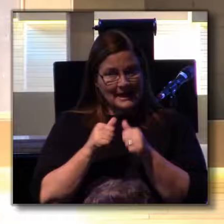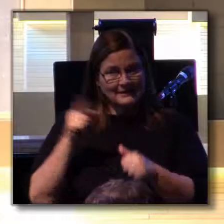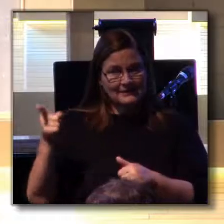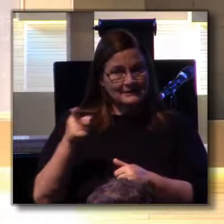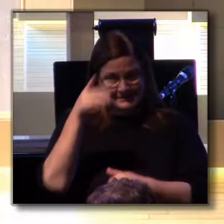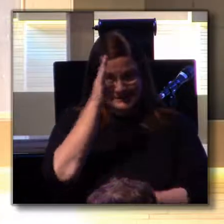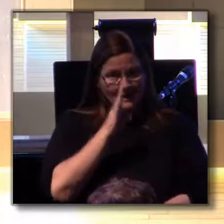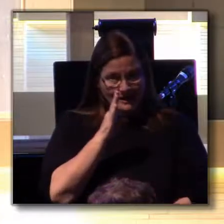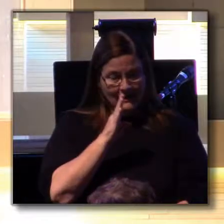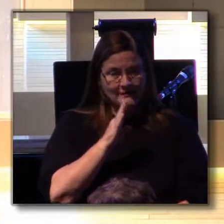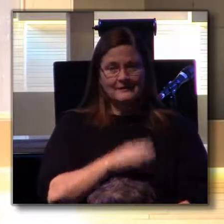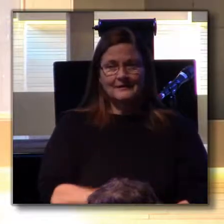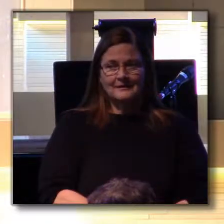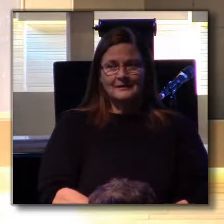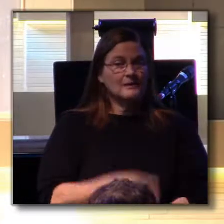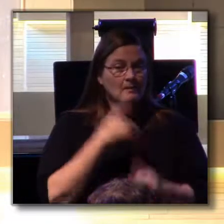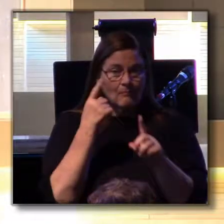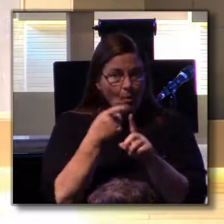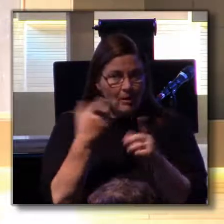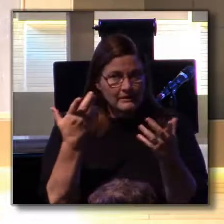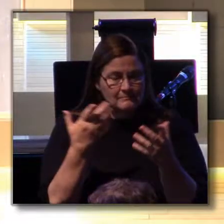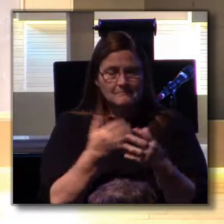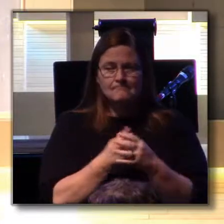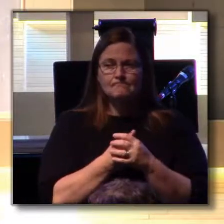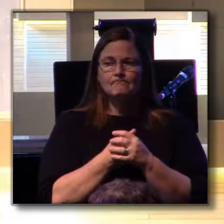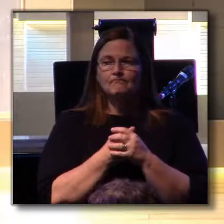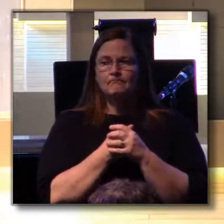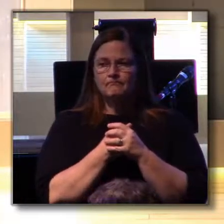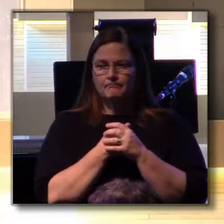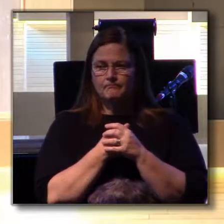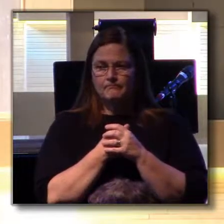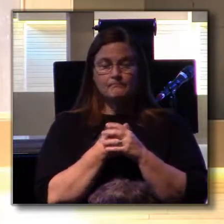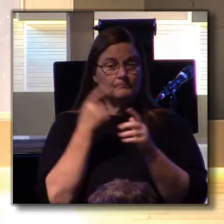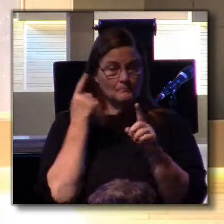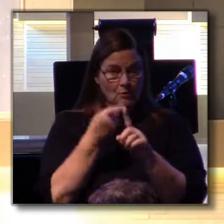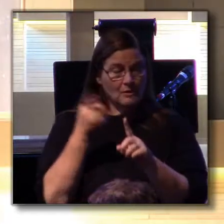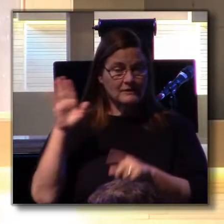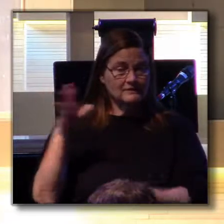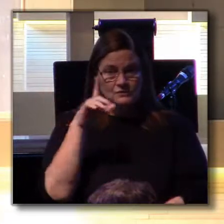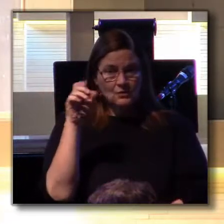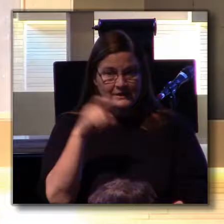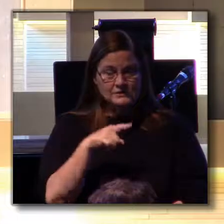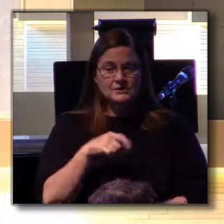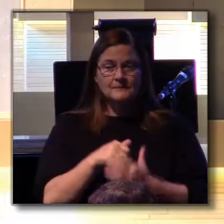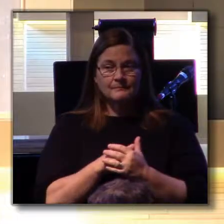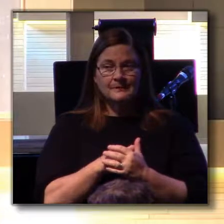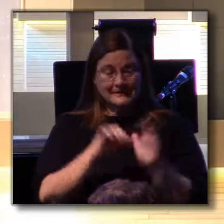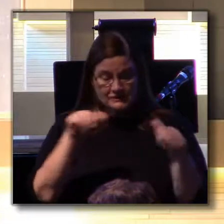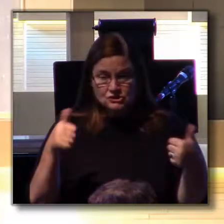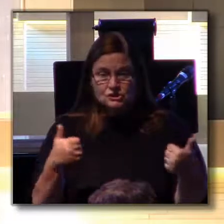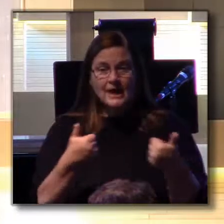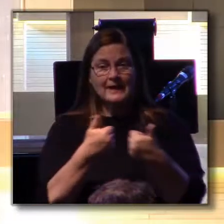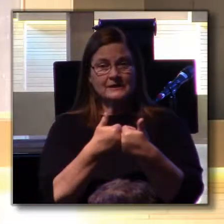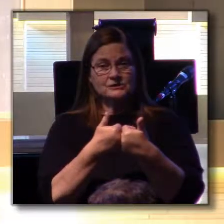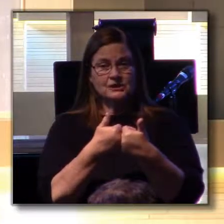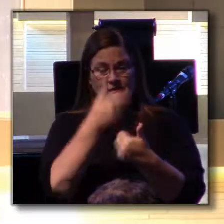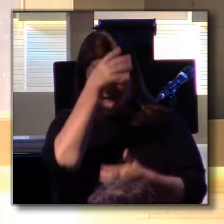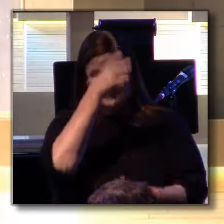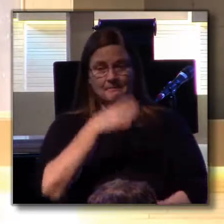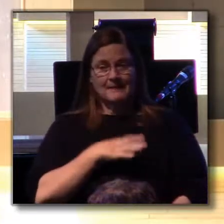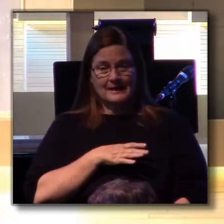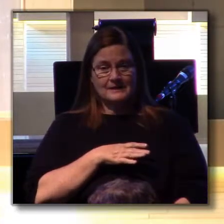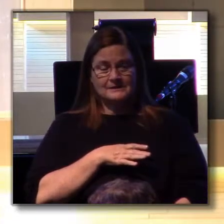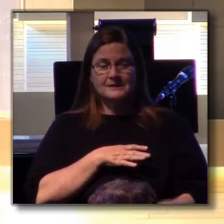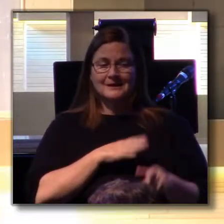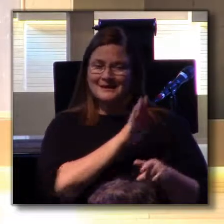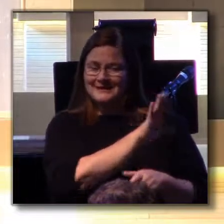of his question here. The point of his question is he's challenging this man's value system. And